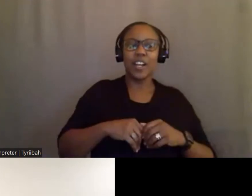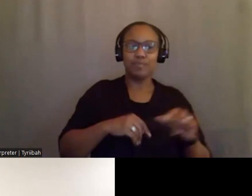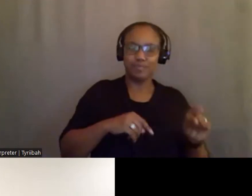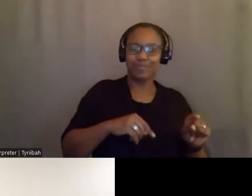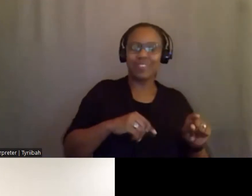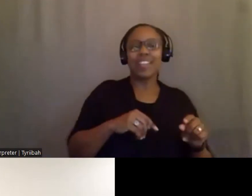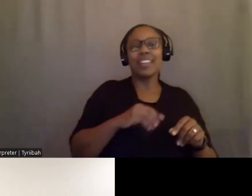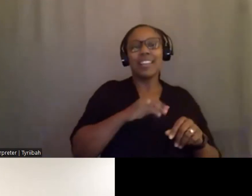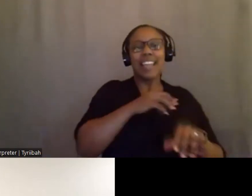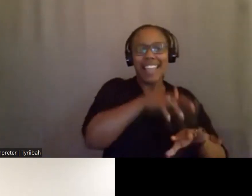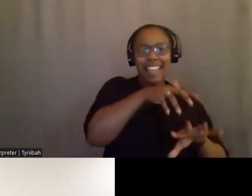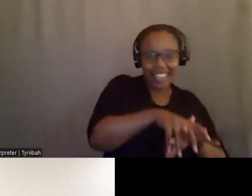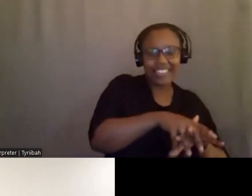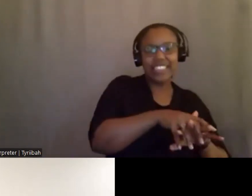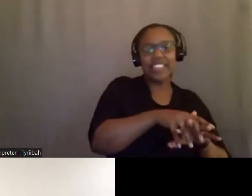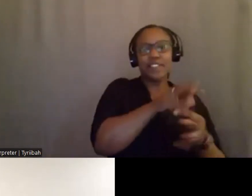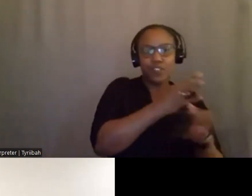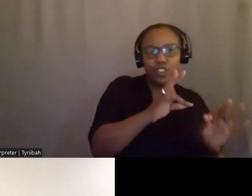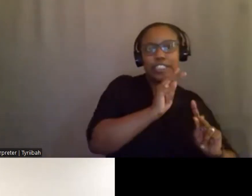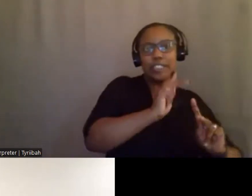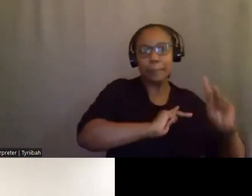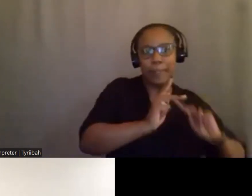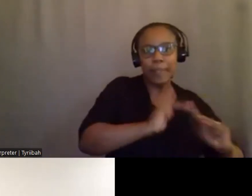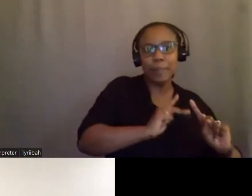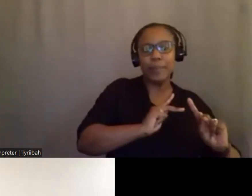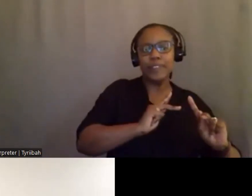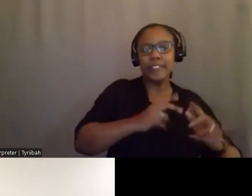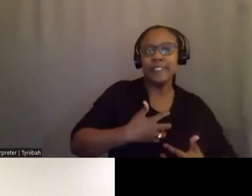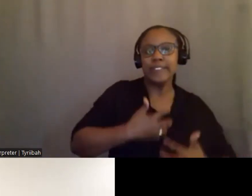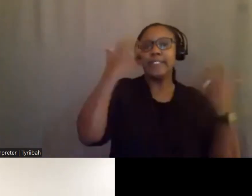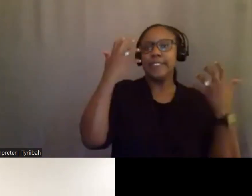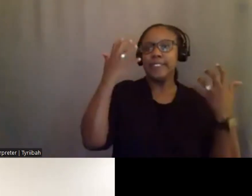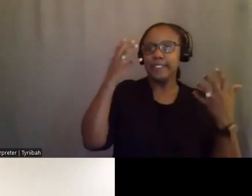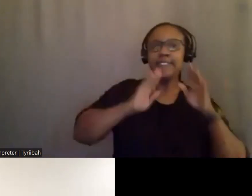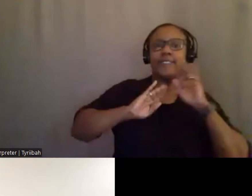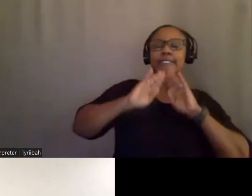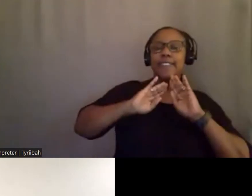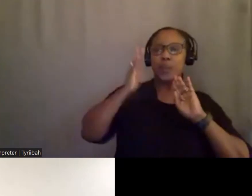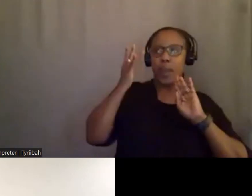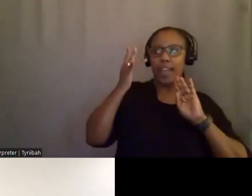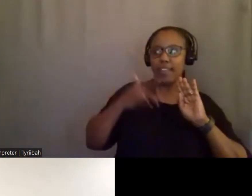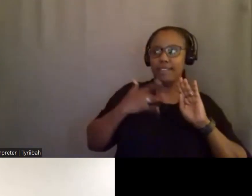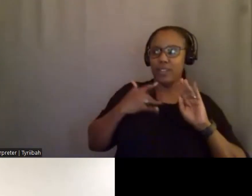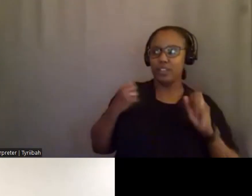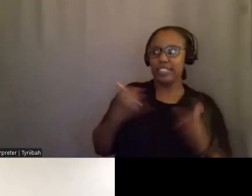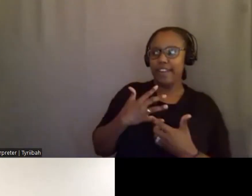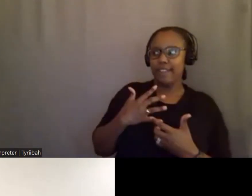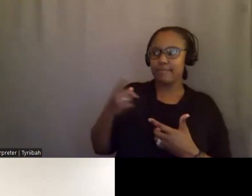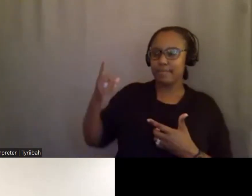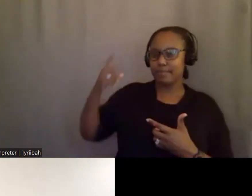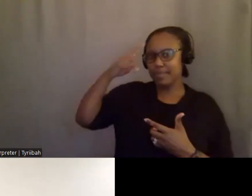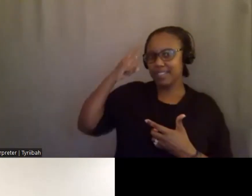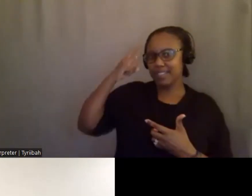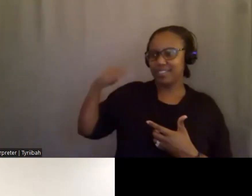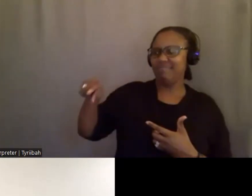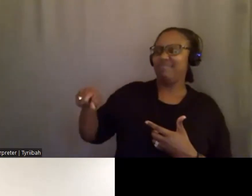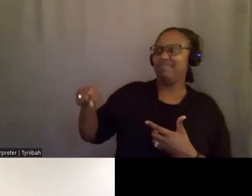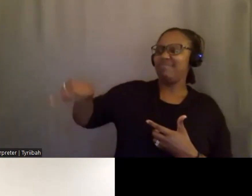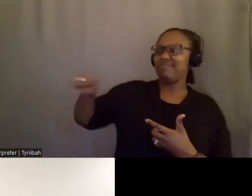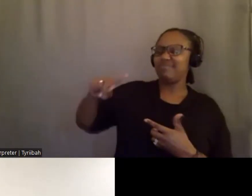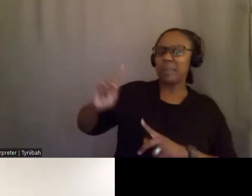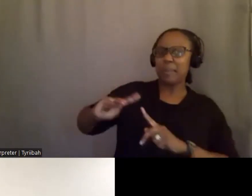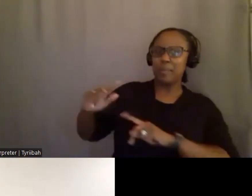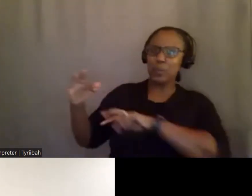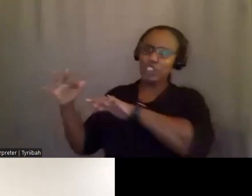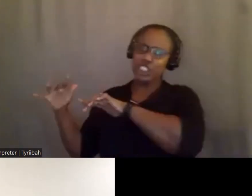and individual Indian people get kind of scared because they see that they're kind of being overrun by these groups of people. They are a smaller